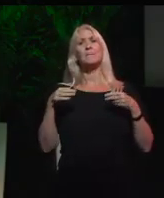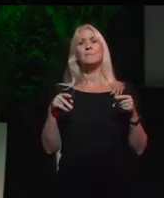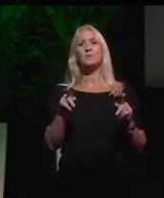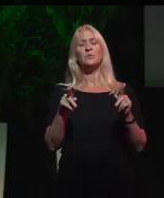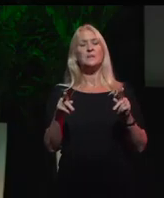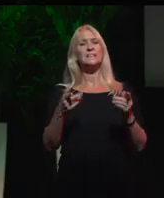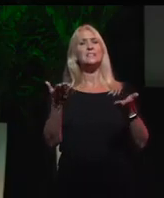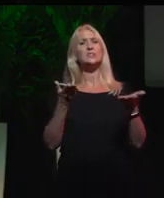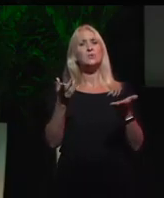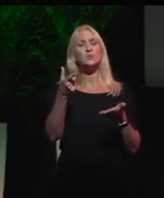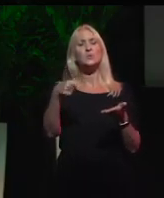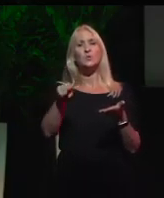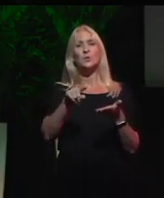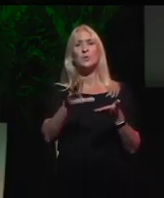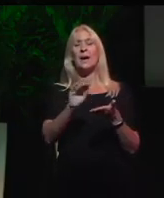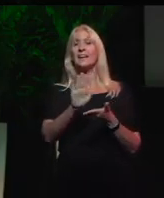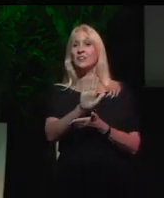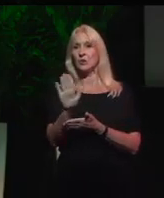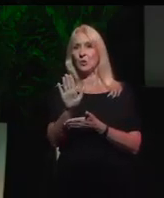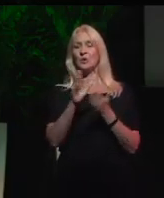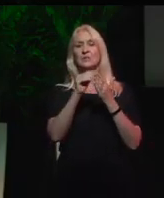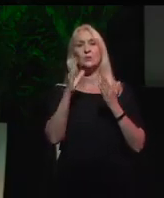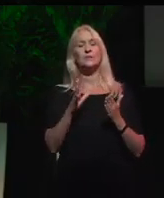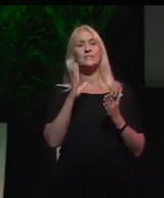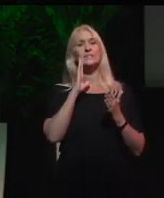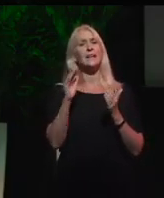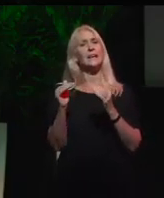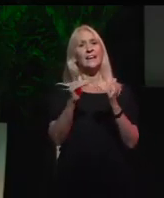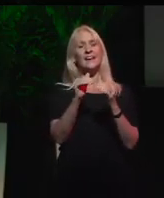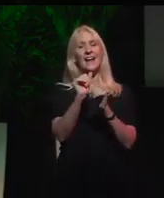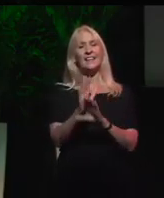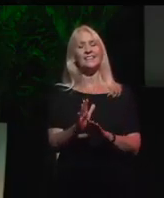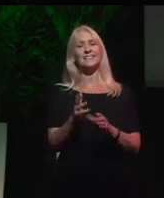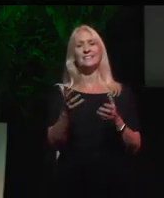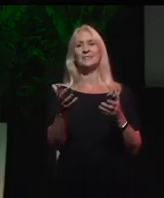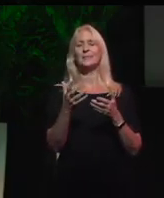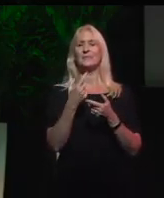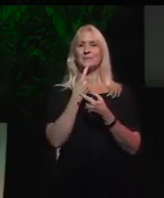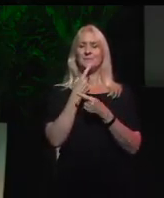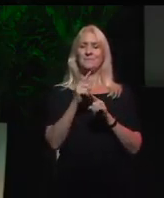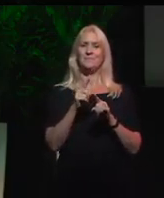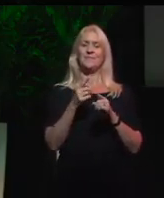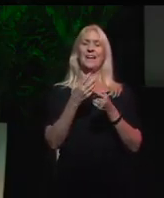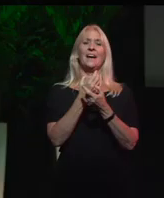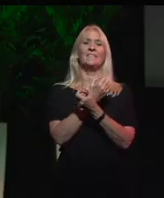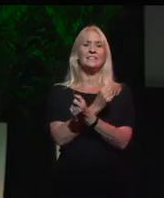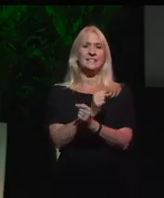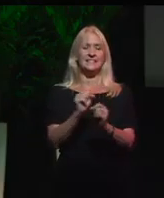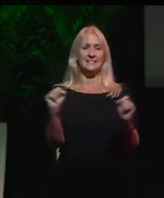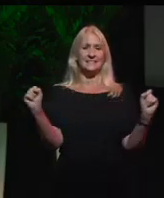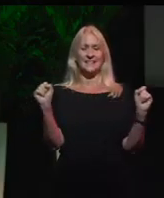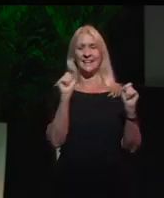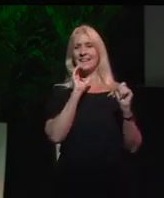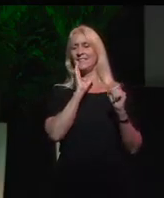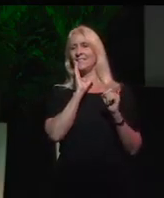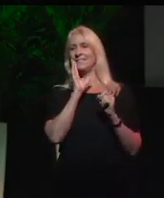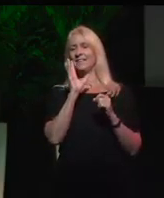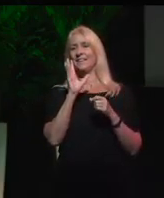you and your students. And colleagues, we wish you a safe and engaging academic